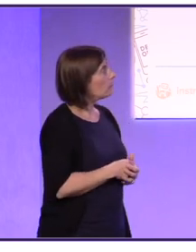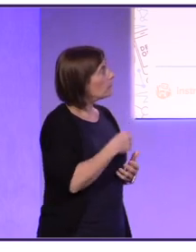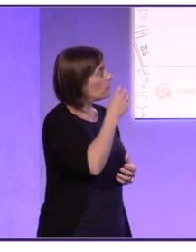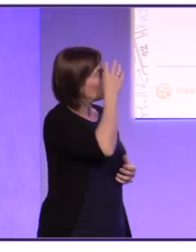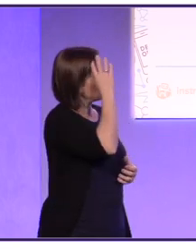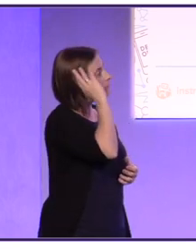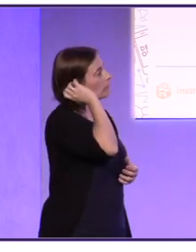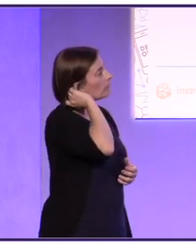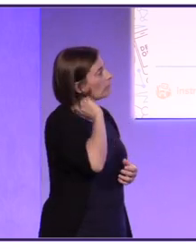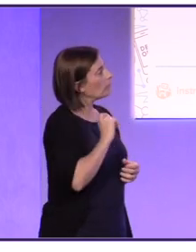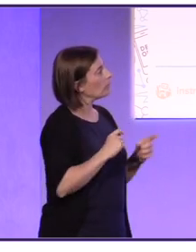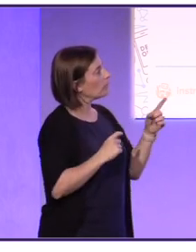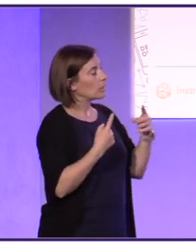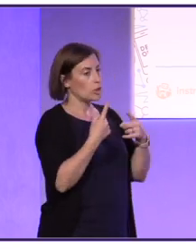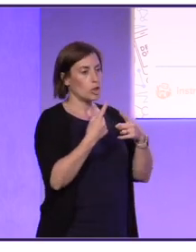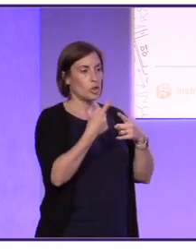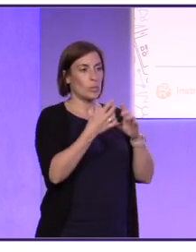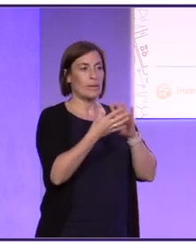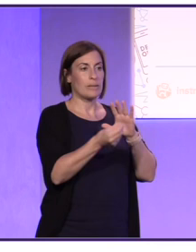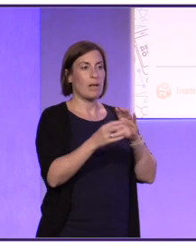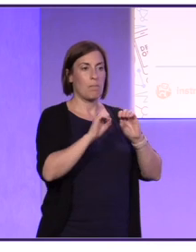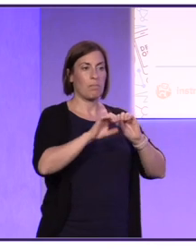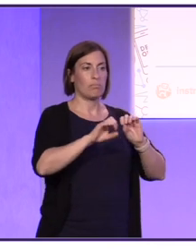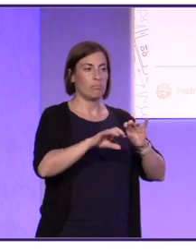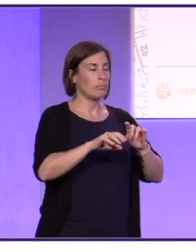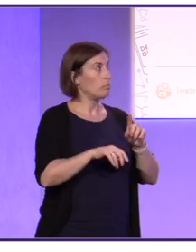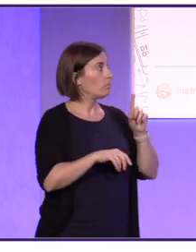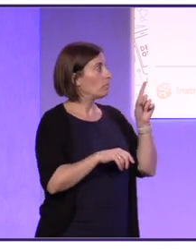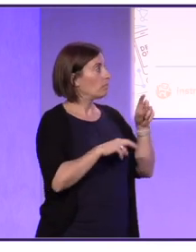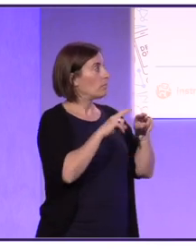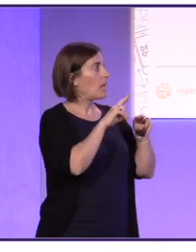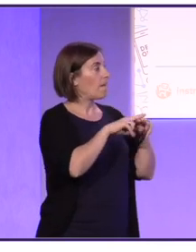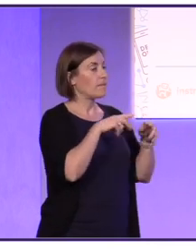I'm going to give a quick example of how we did it at the FT.